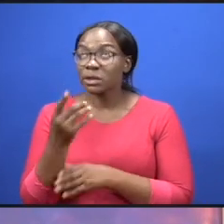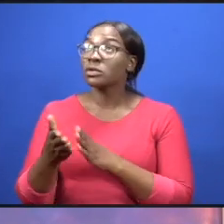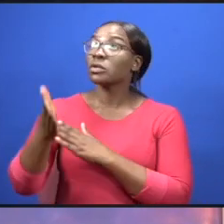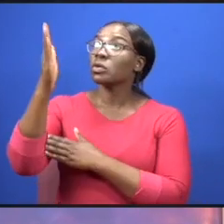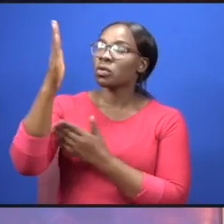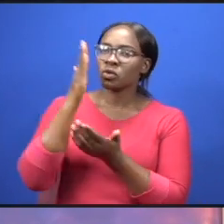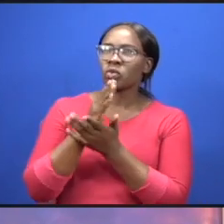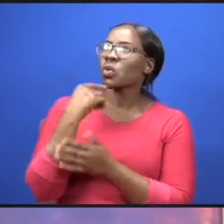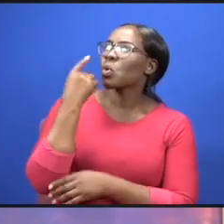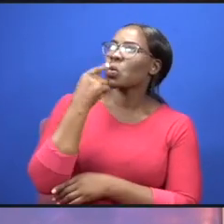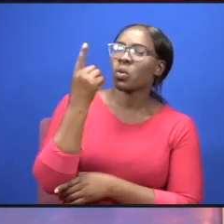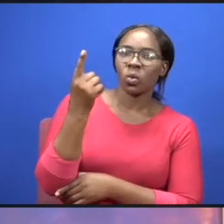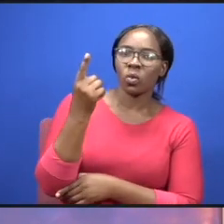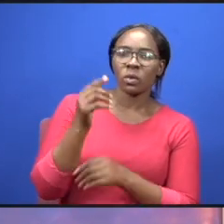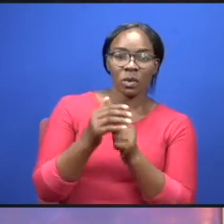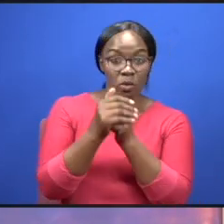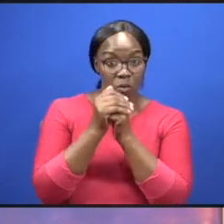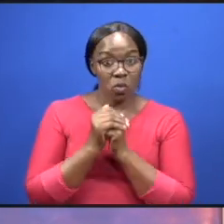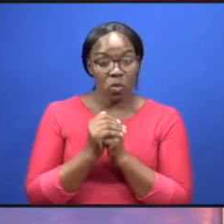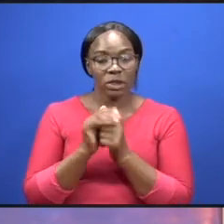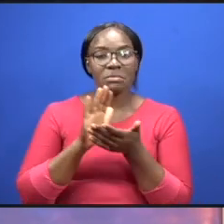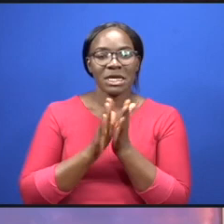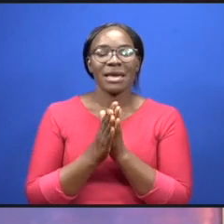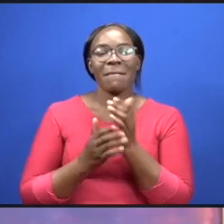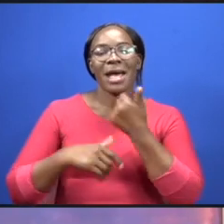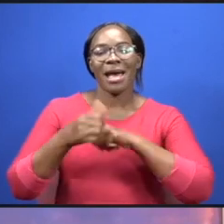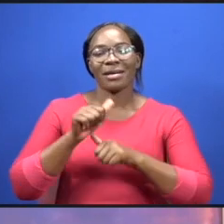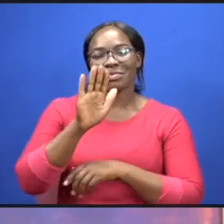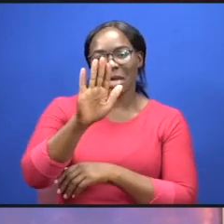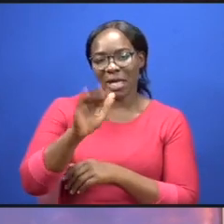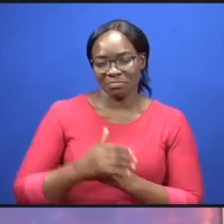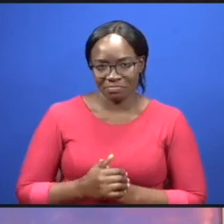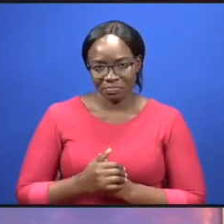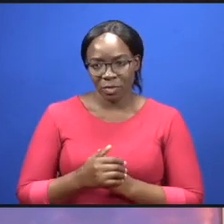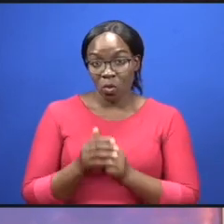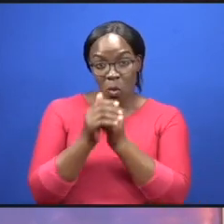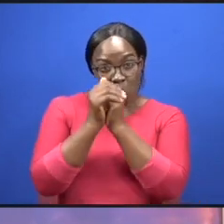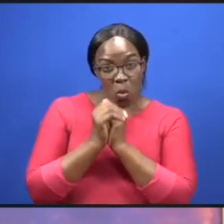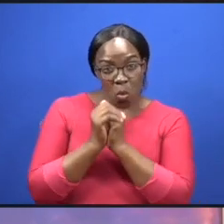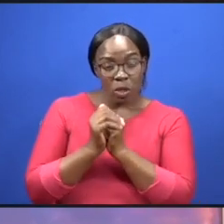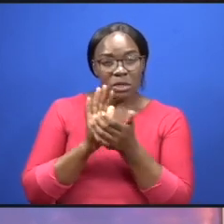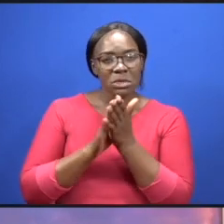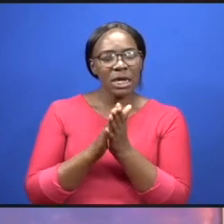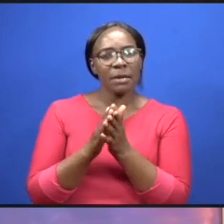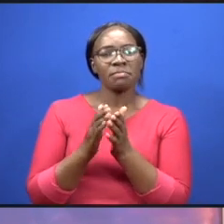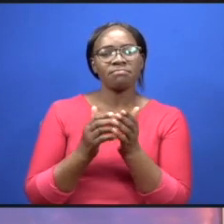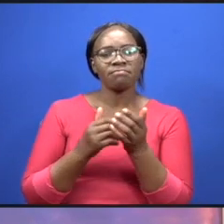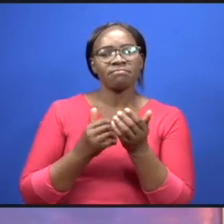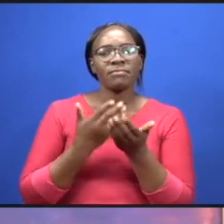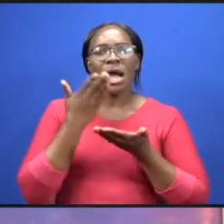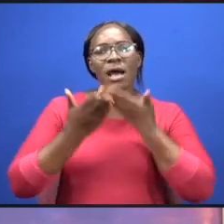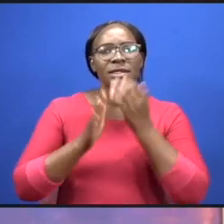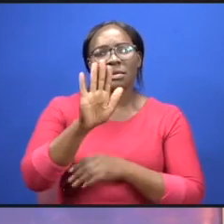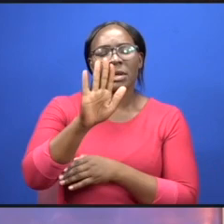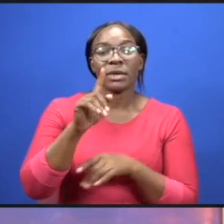of who God is, worship is our response to that. Worship is your response